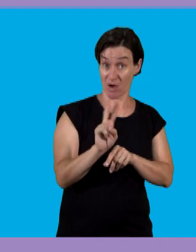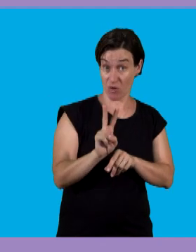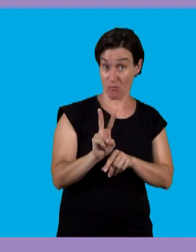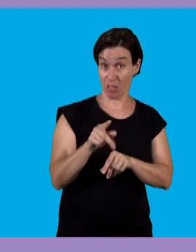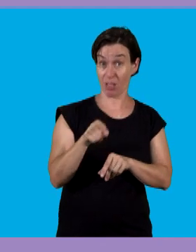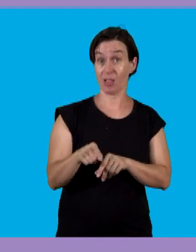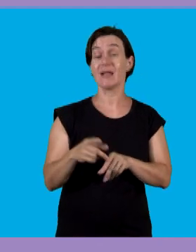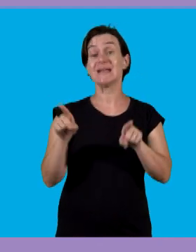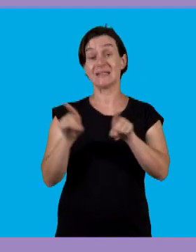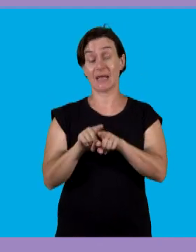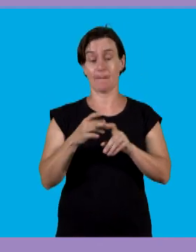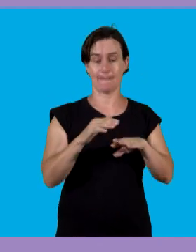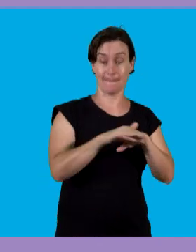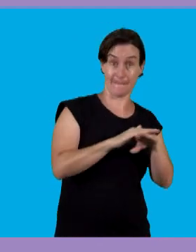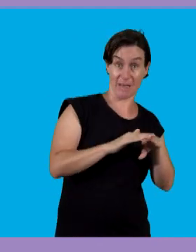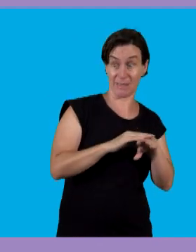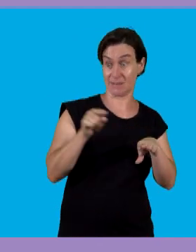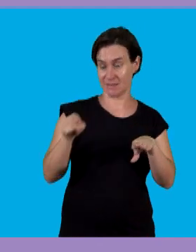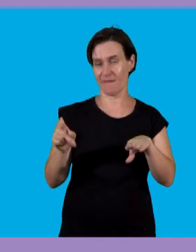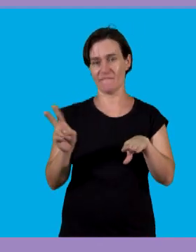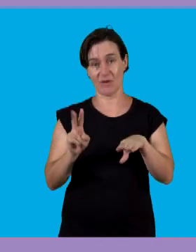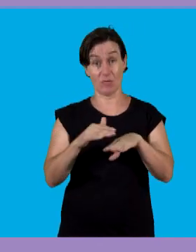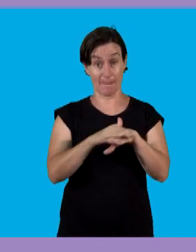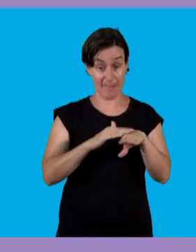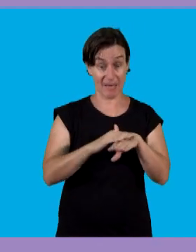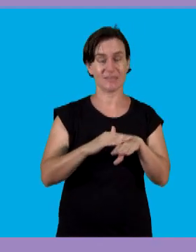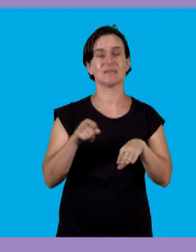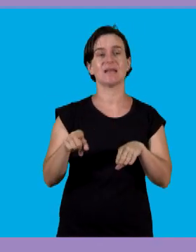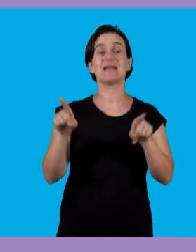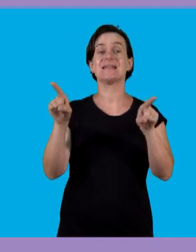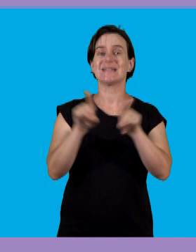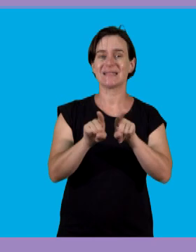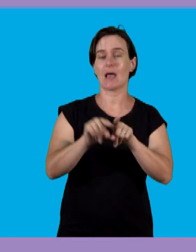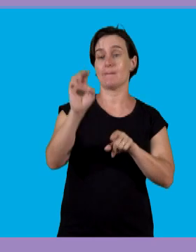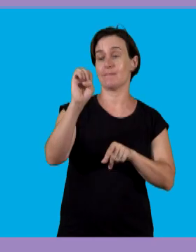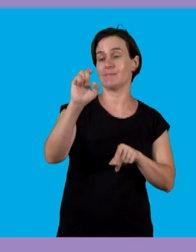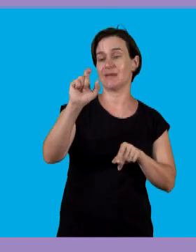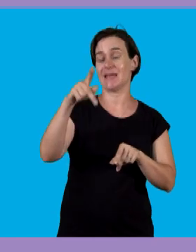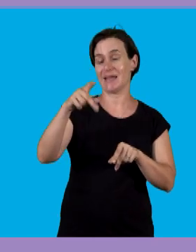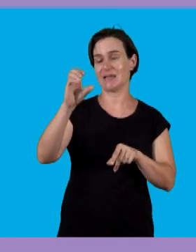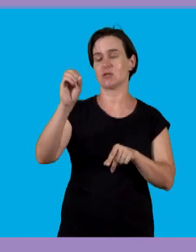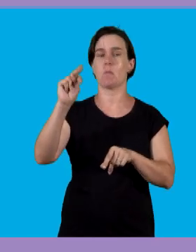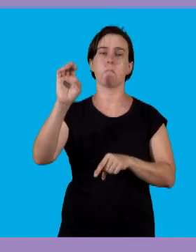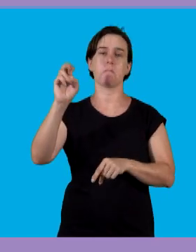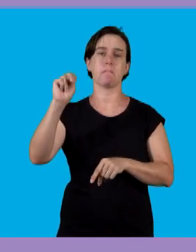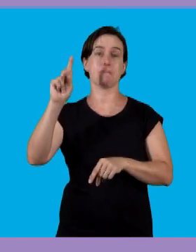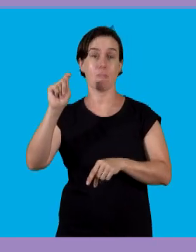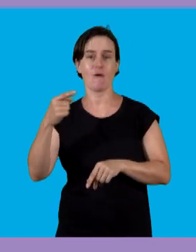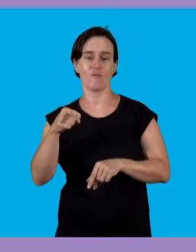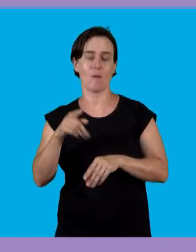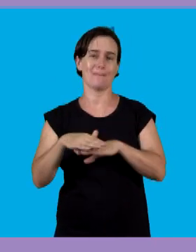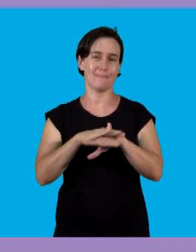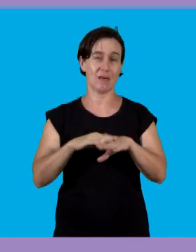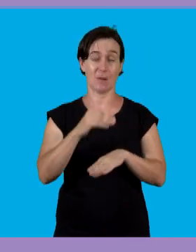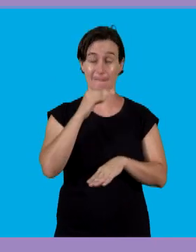same variables as the base and the same exponents to that base. So we need to make sure